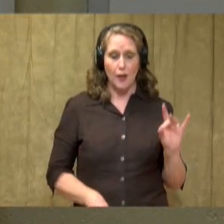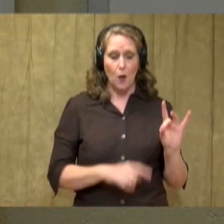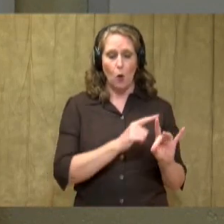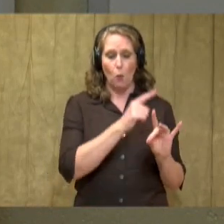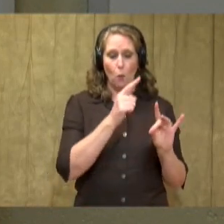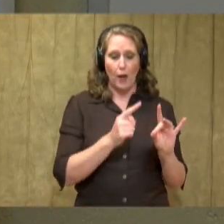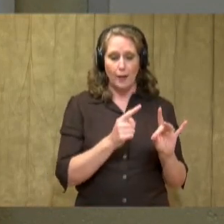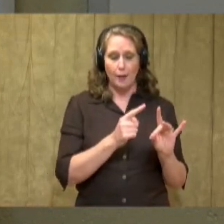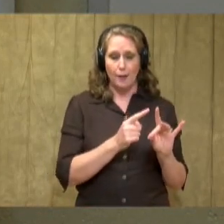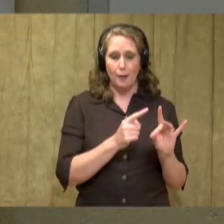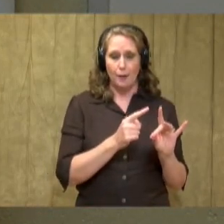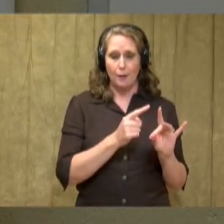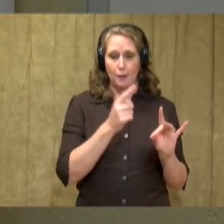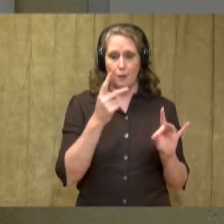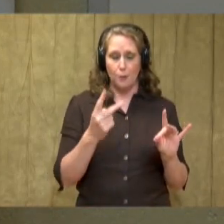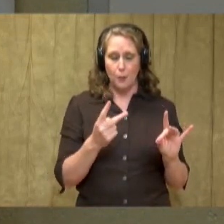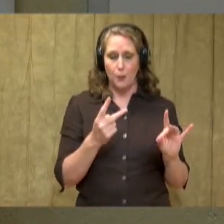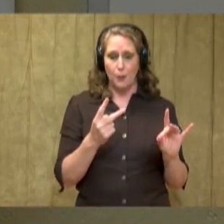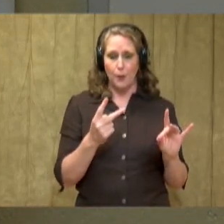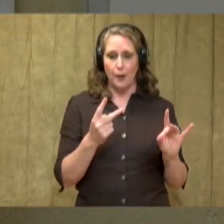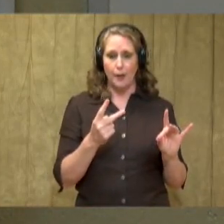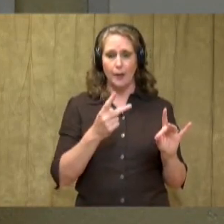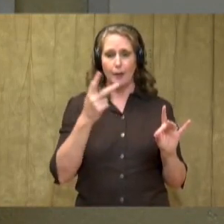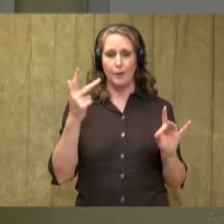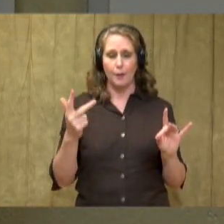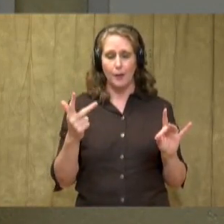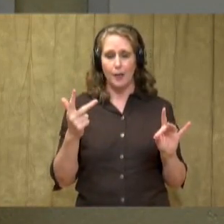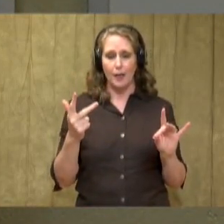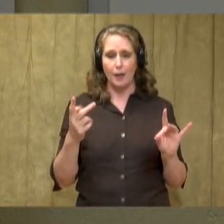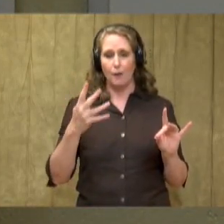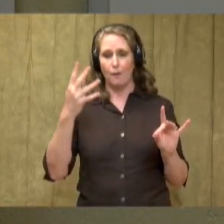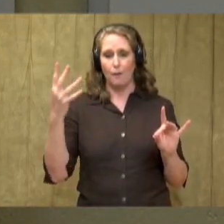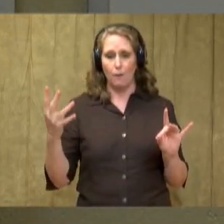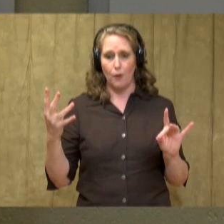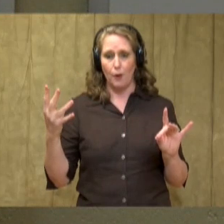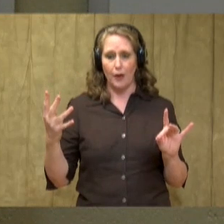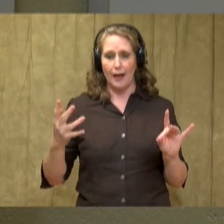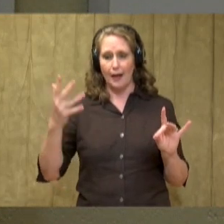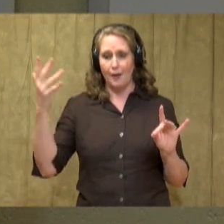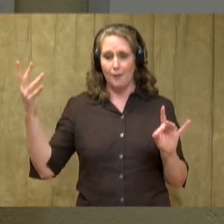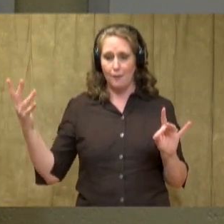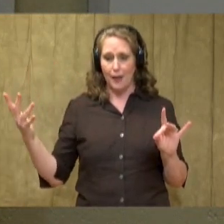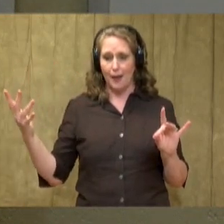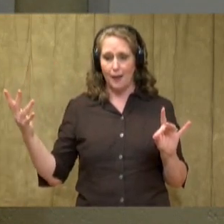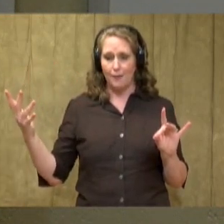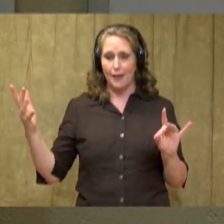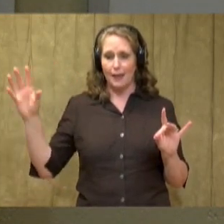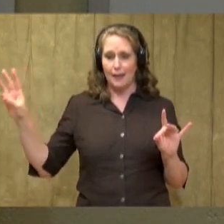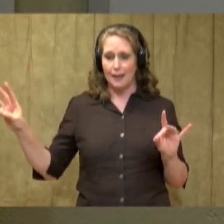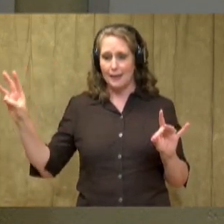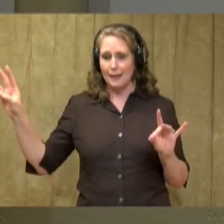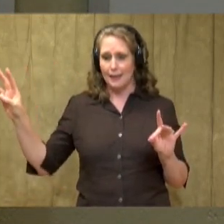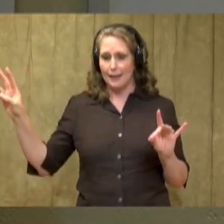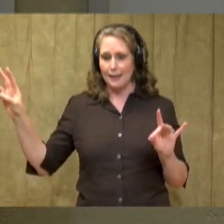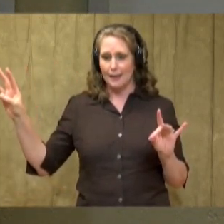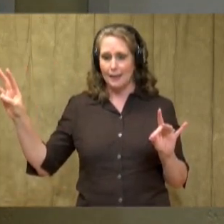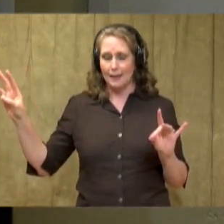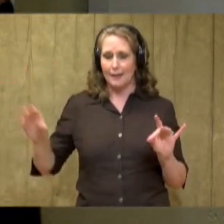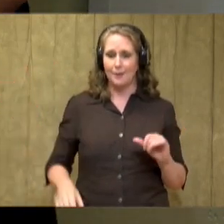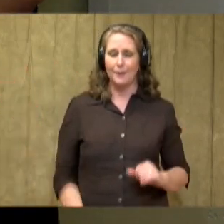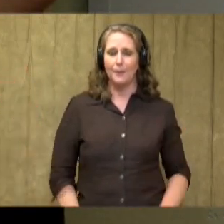1, 2, 3, 4, 5,